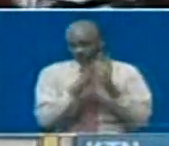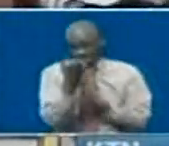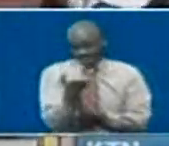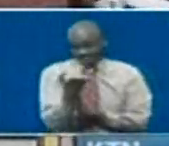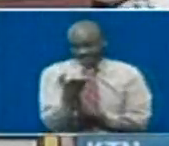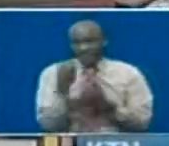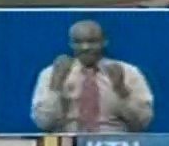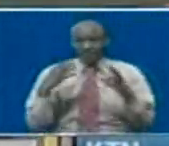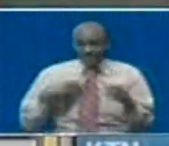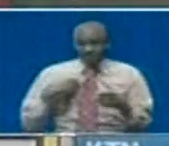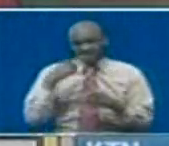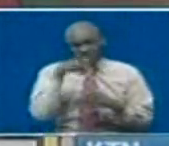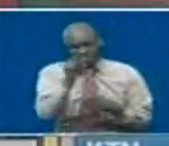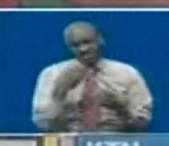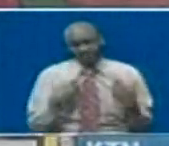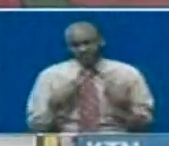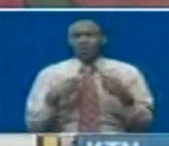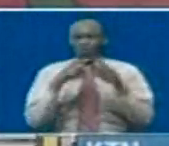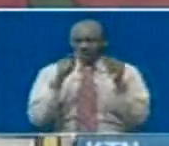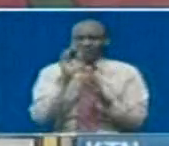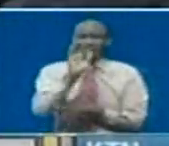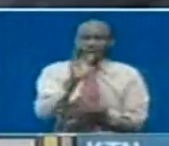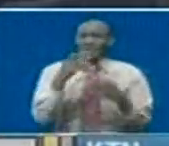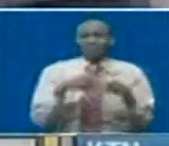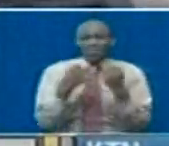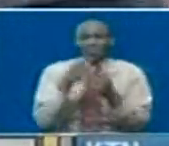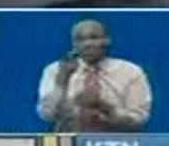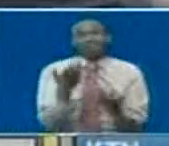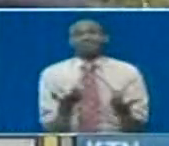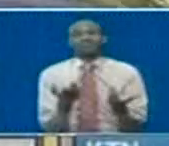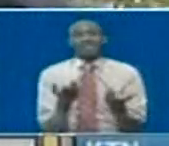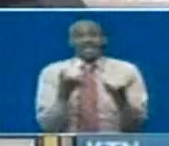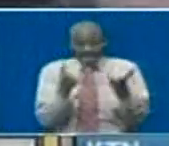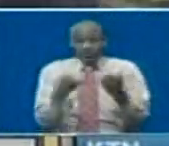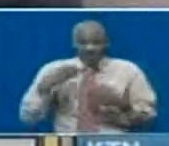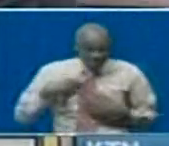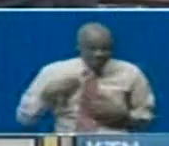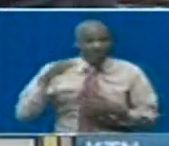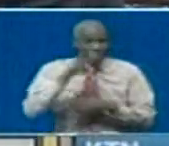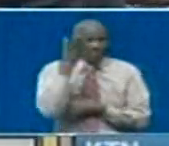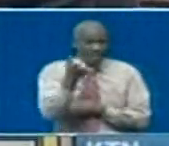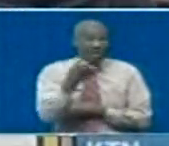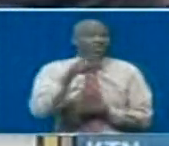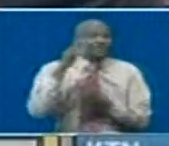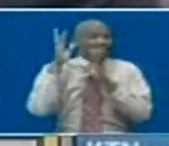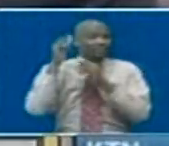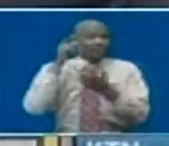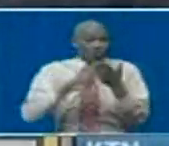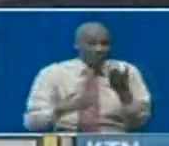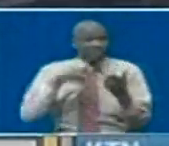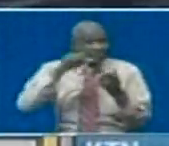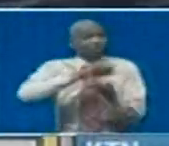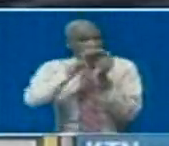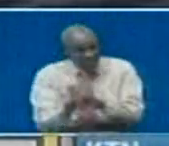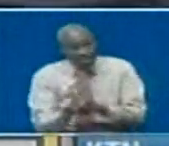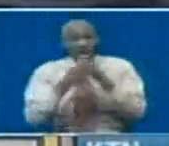might say you are so combative, your statements you make are very abrasive. Now that you're going to the National Assembly, what do you expect? Will Moses Kuria change,